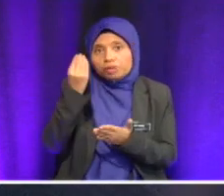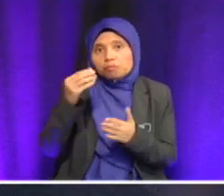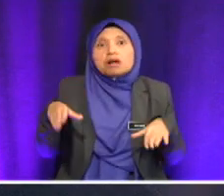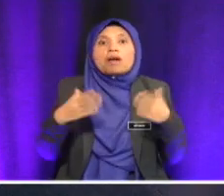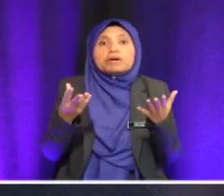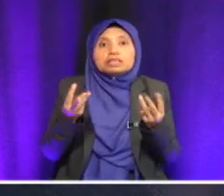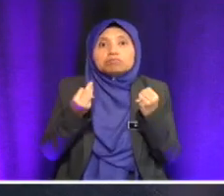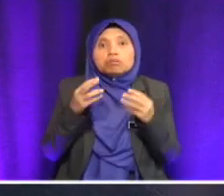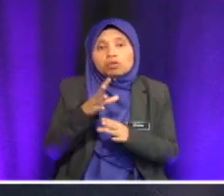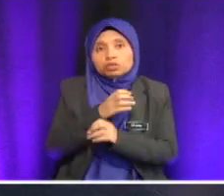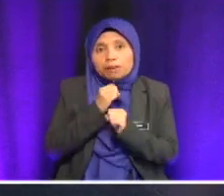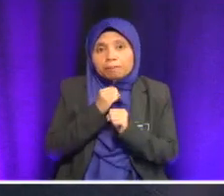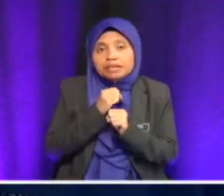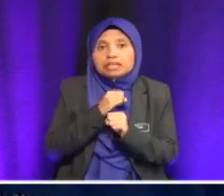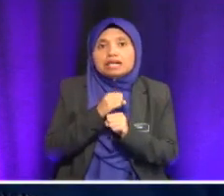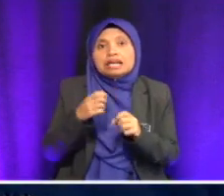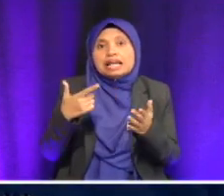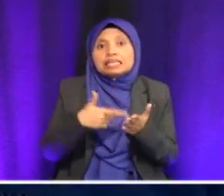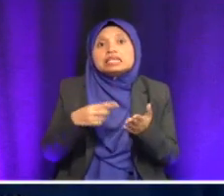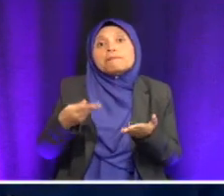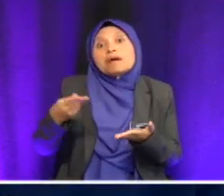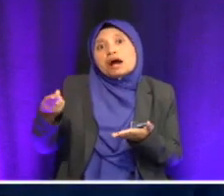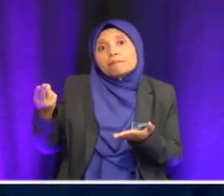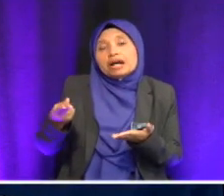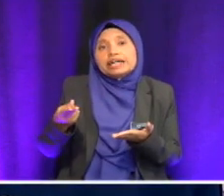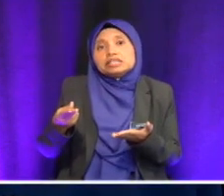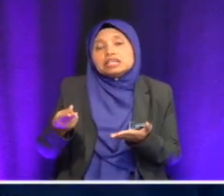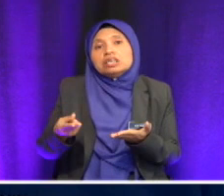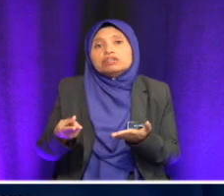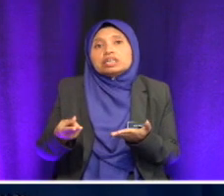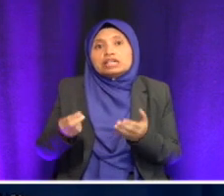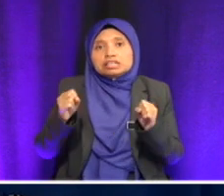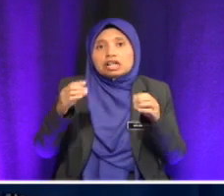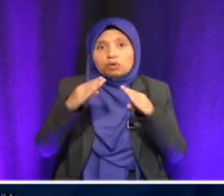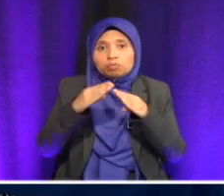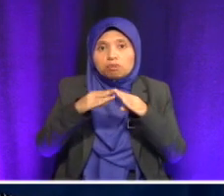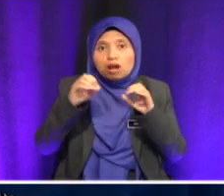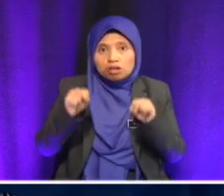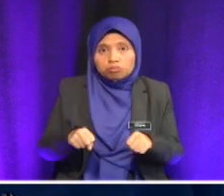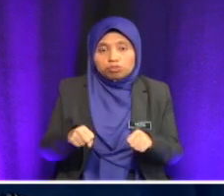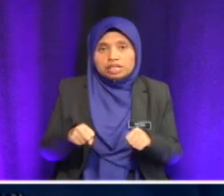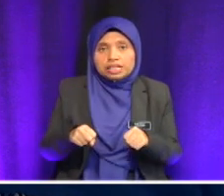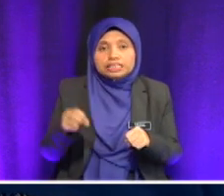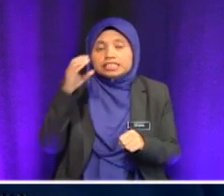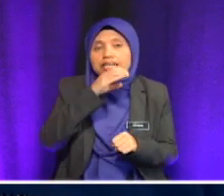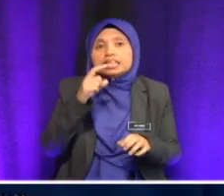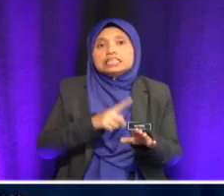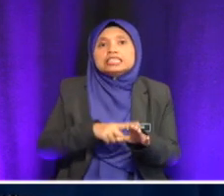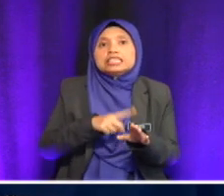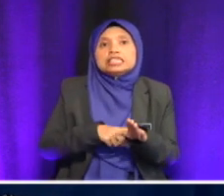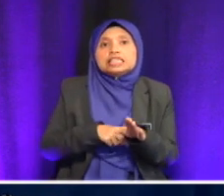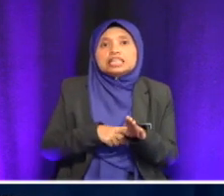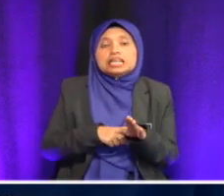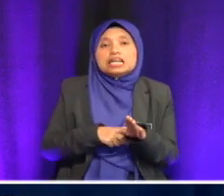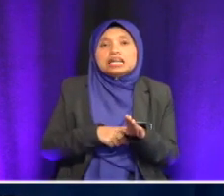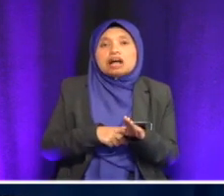extra materials for today's lesson? Okay, for students or viewers at home to get the materials for today's lesson, we can always go to